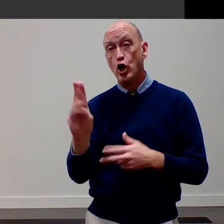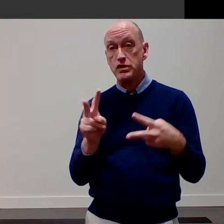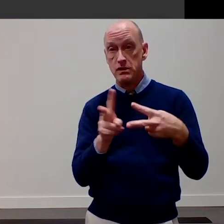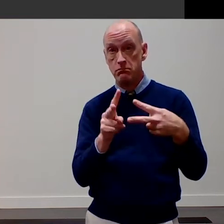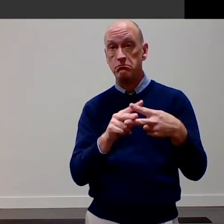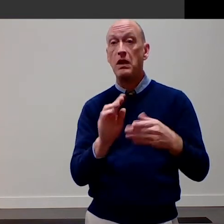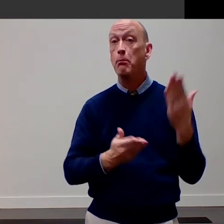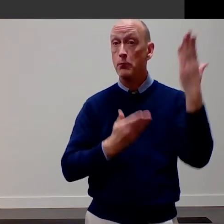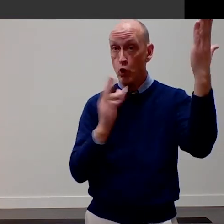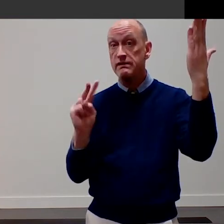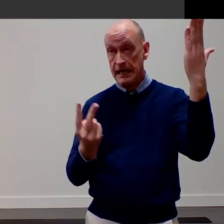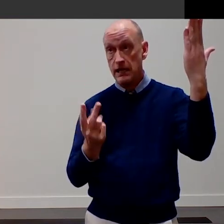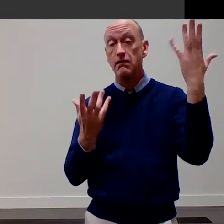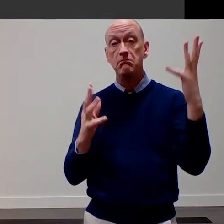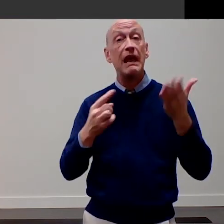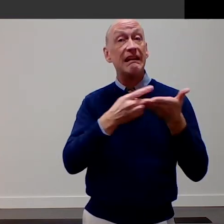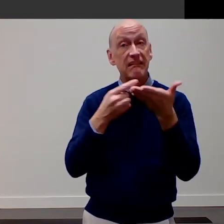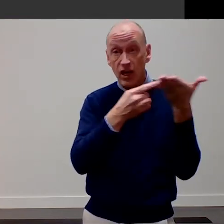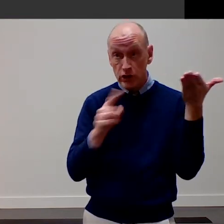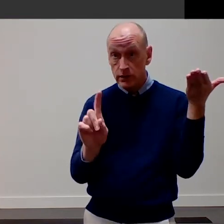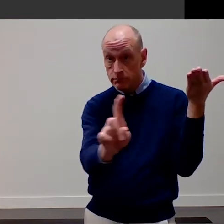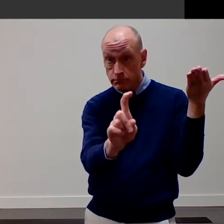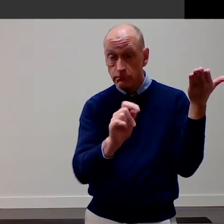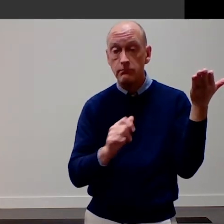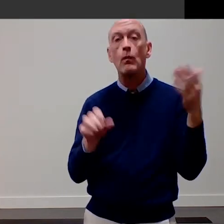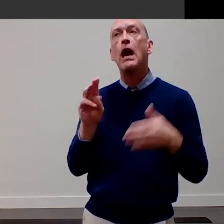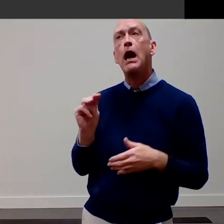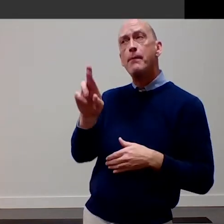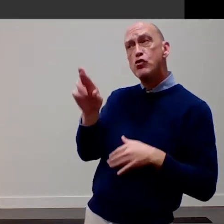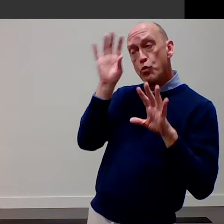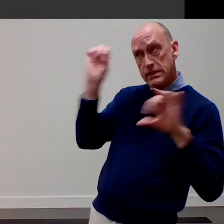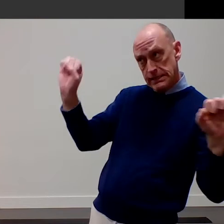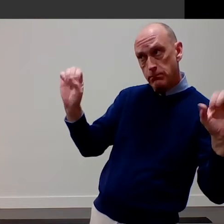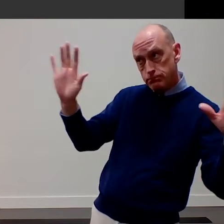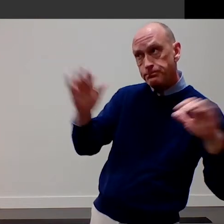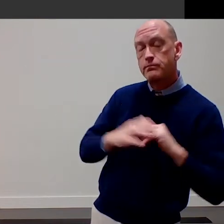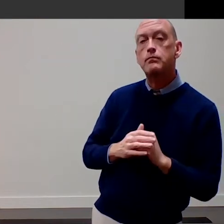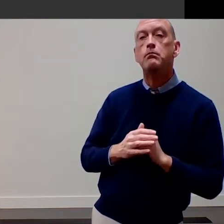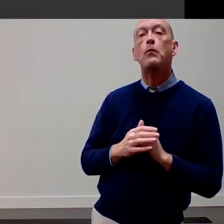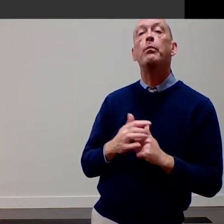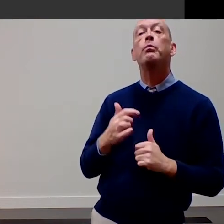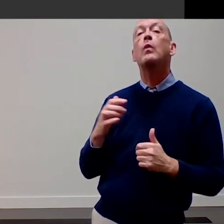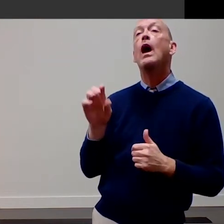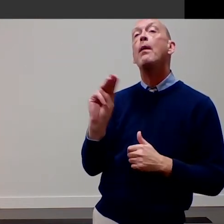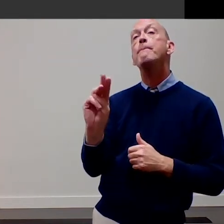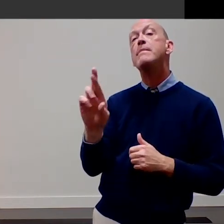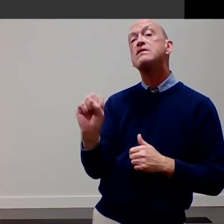been moved and seconded. Any discussion? Mr. President? Yes. I would just like